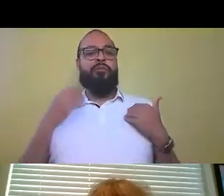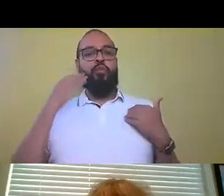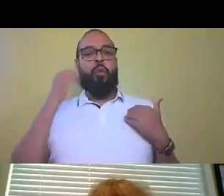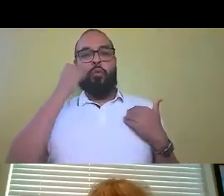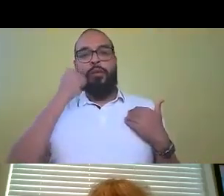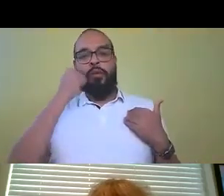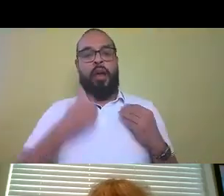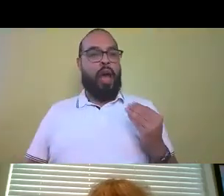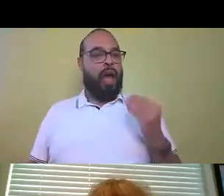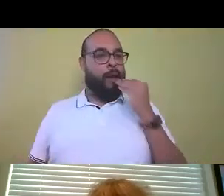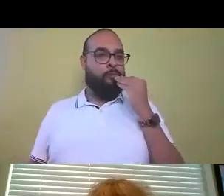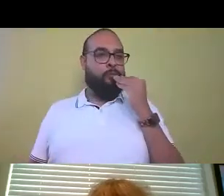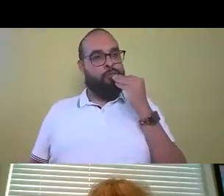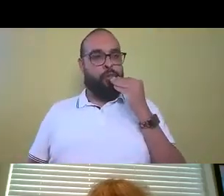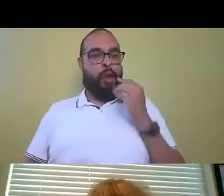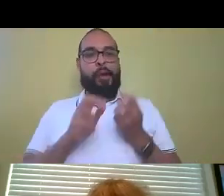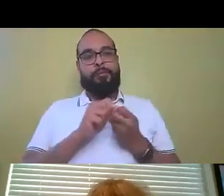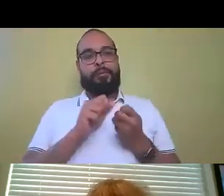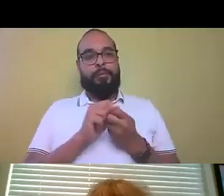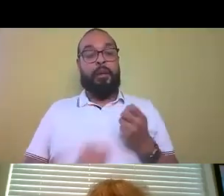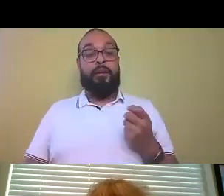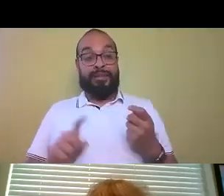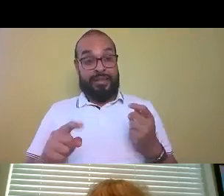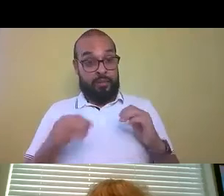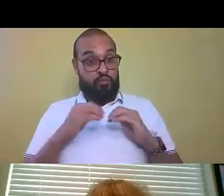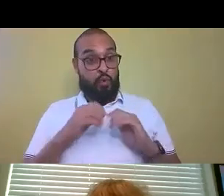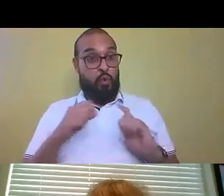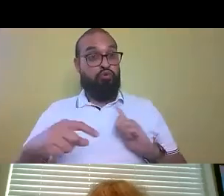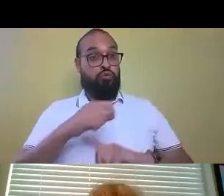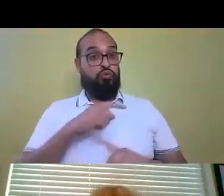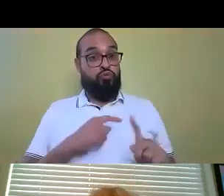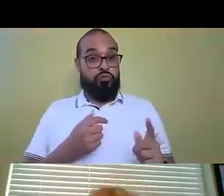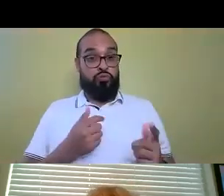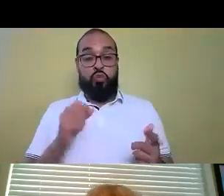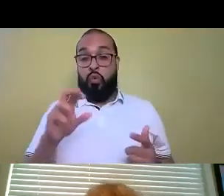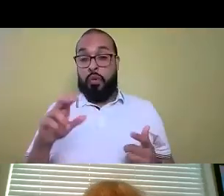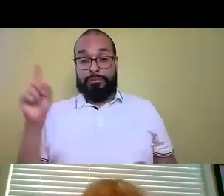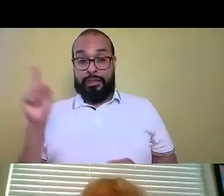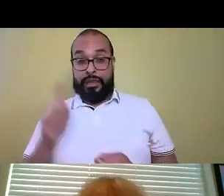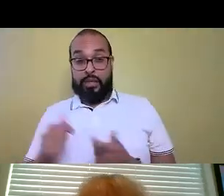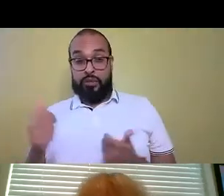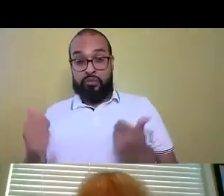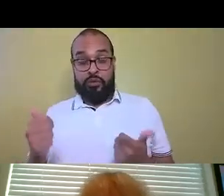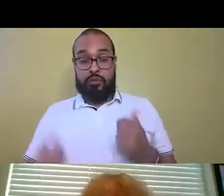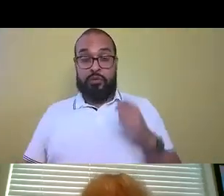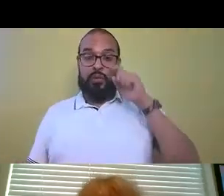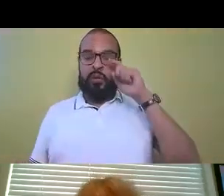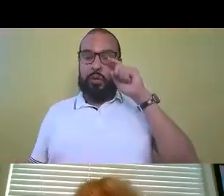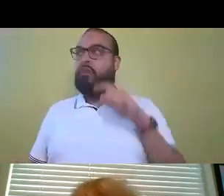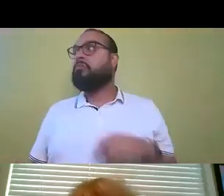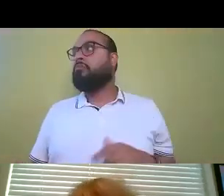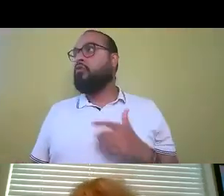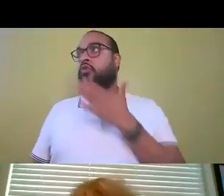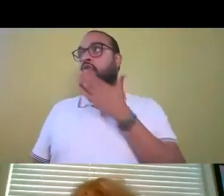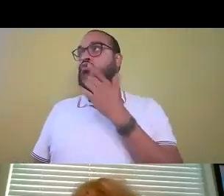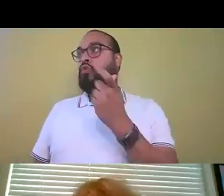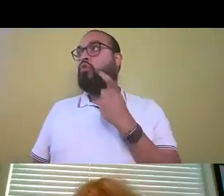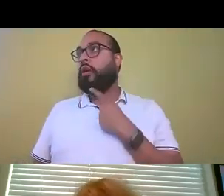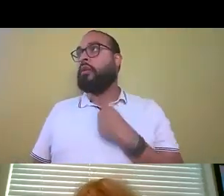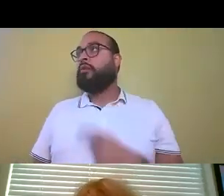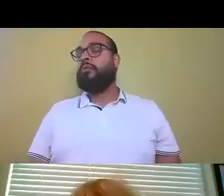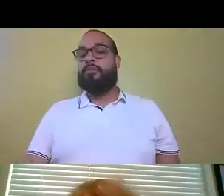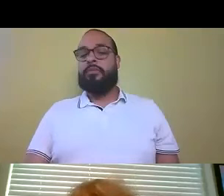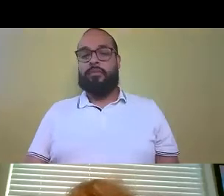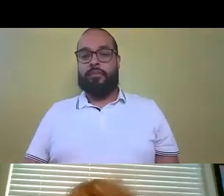do the other senses help, as with the oral fixation? So the thinking would be, that's an excellent question. The thinking would